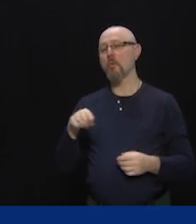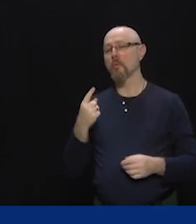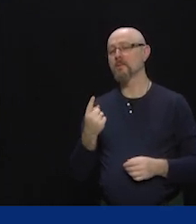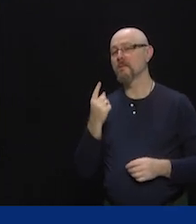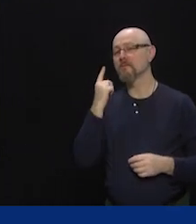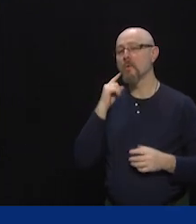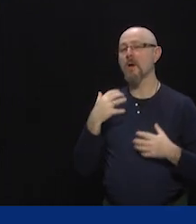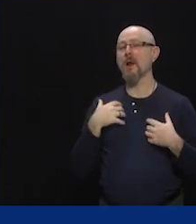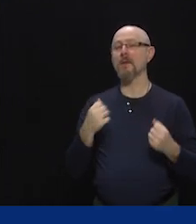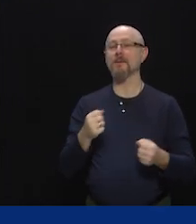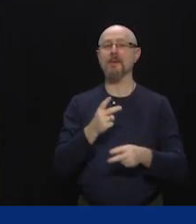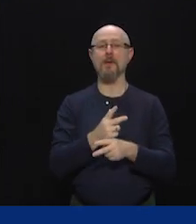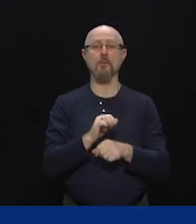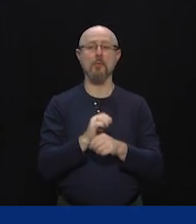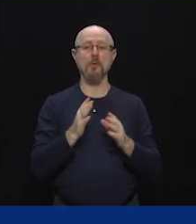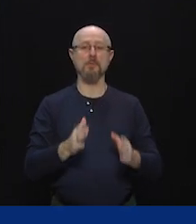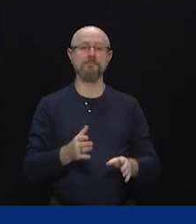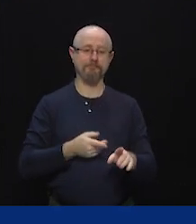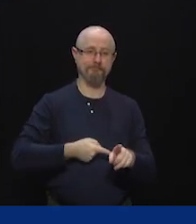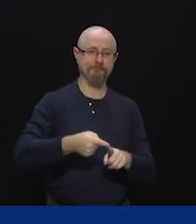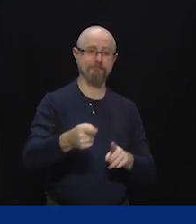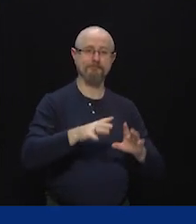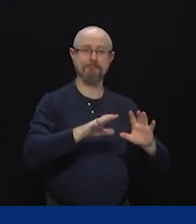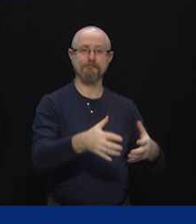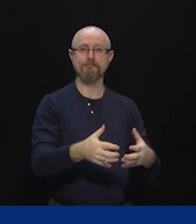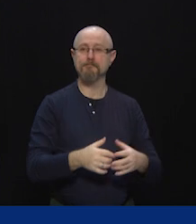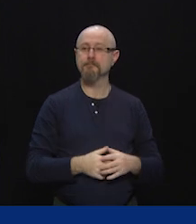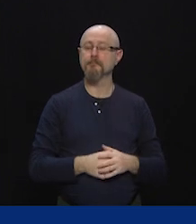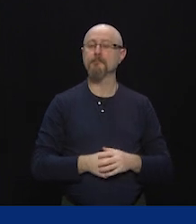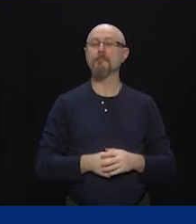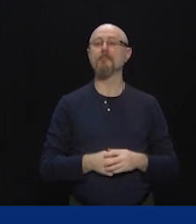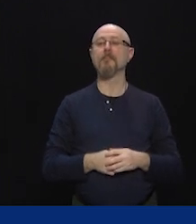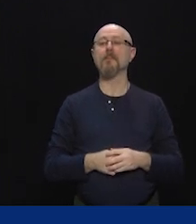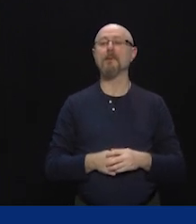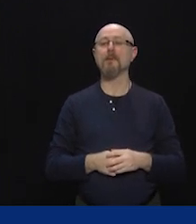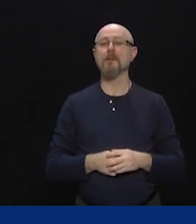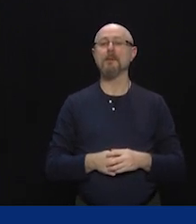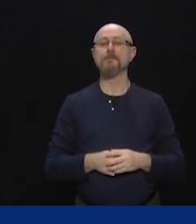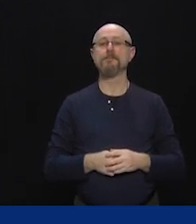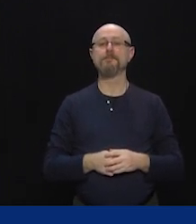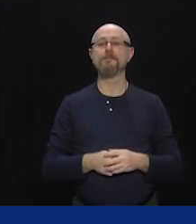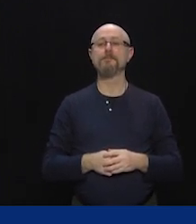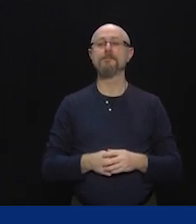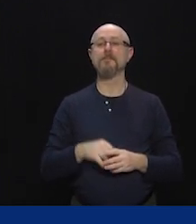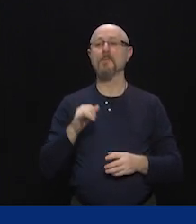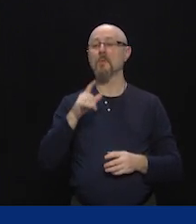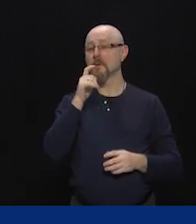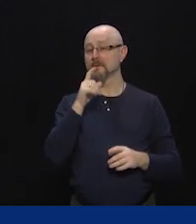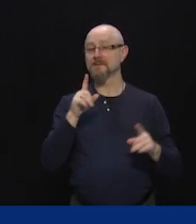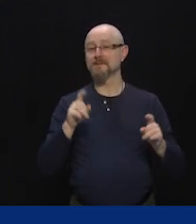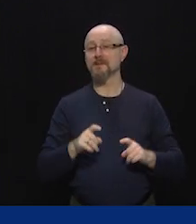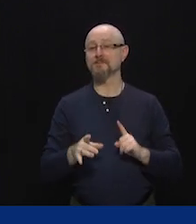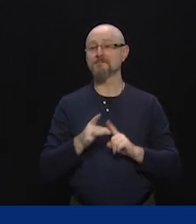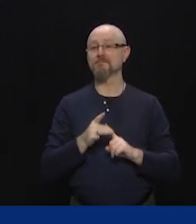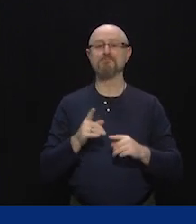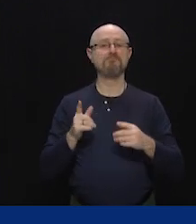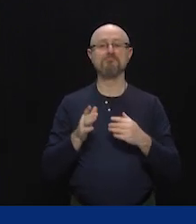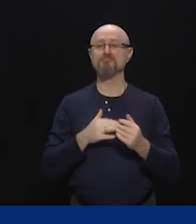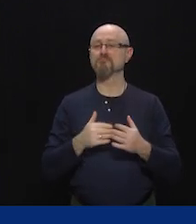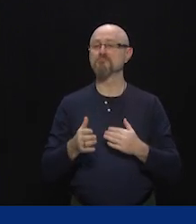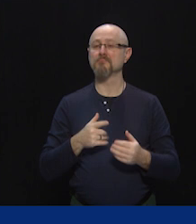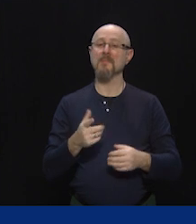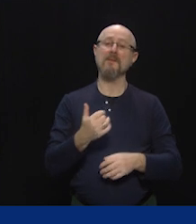workers. Their guidance applies to all workers who test positive regardless of their